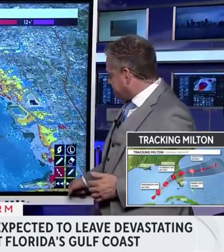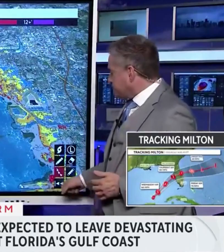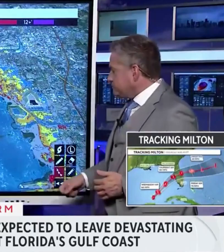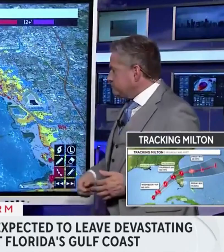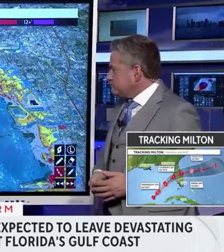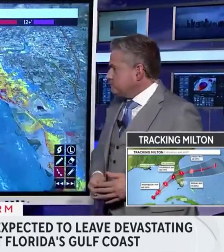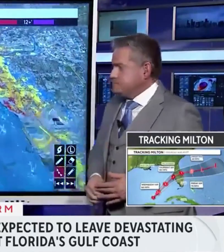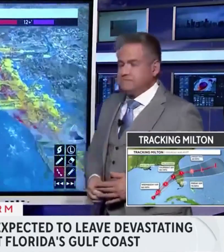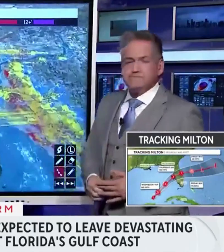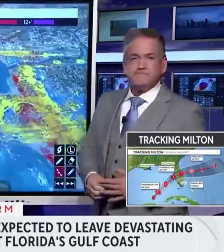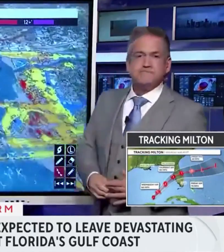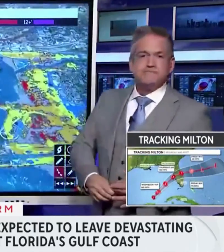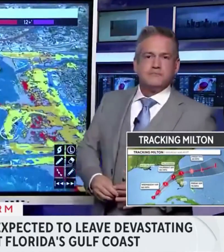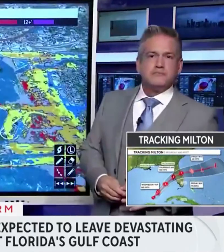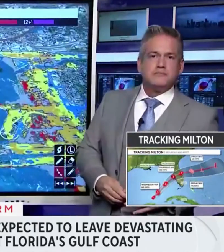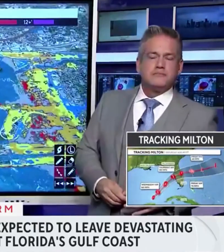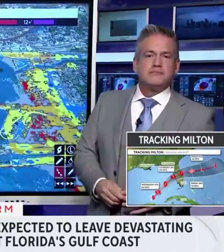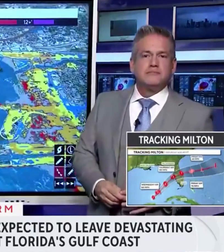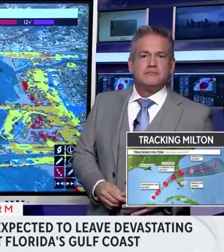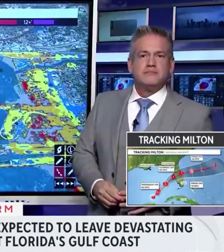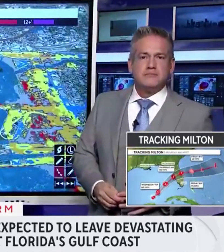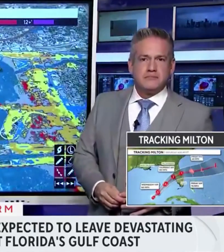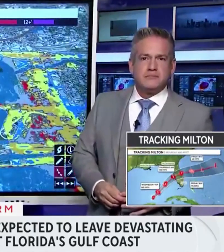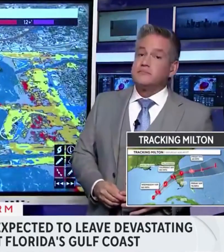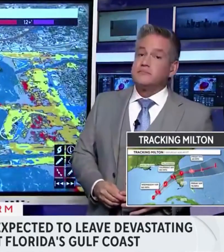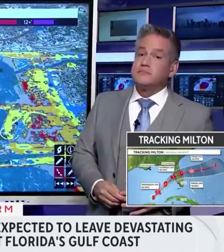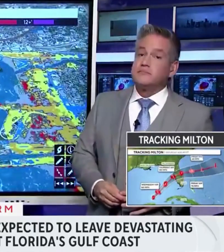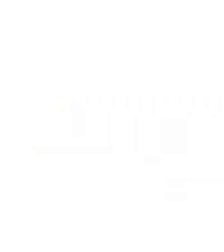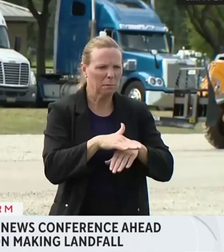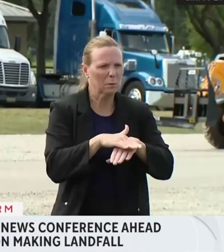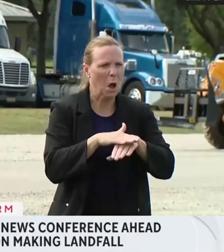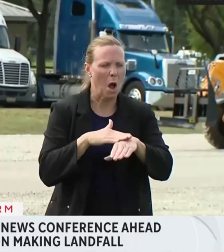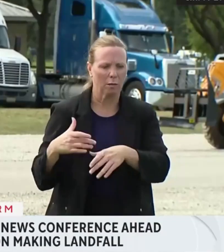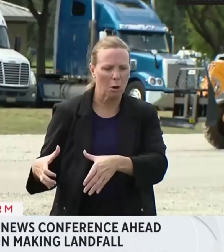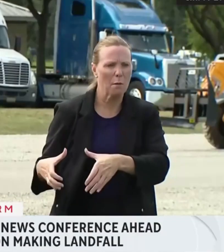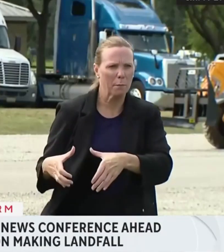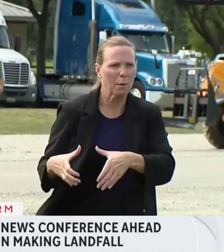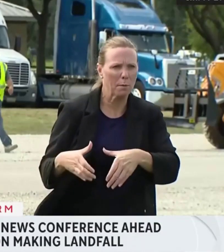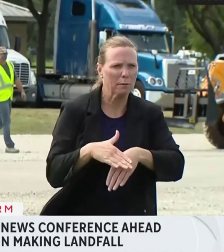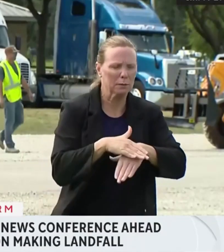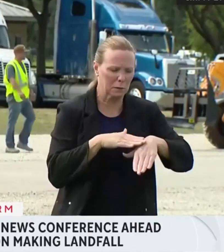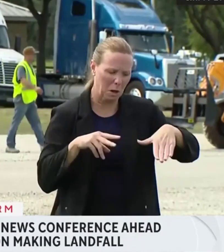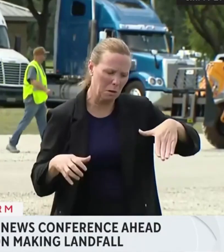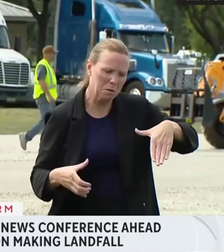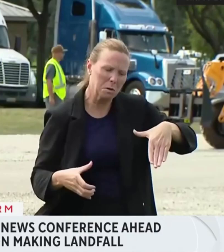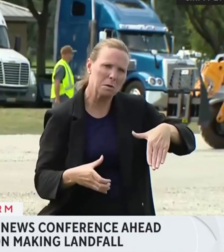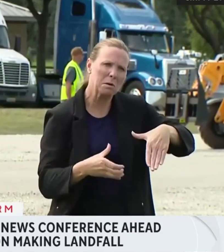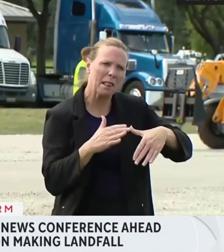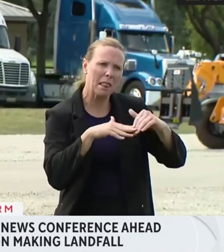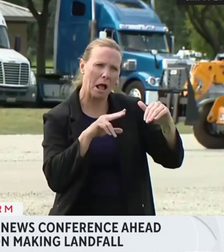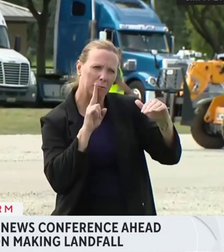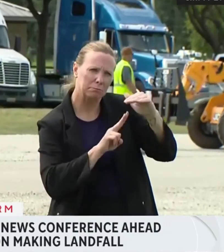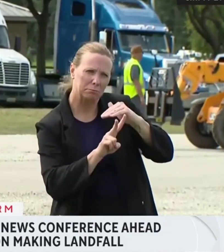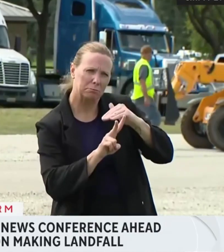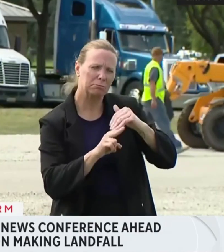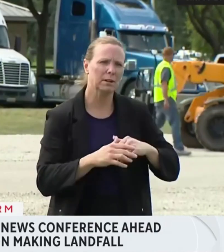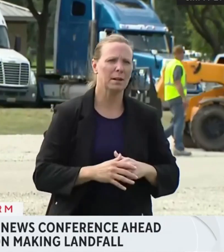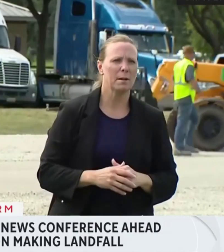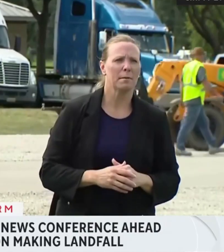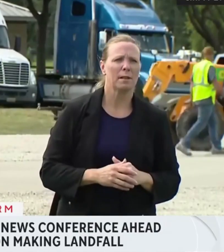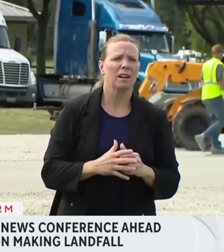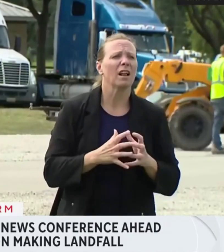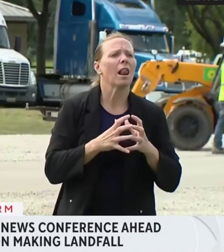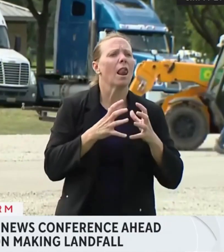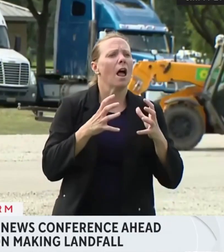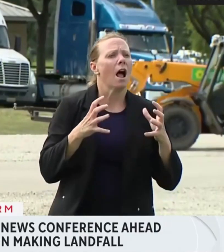You're watching closely, Ivan Cabrera. Thank you so much for that insight. We want to take you to Ocala, Florida, where Governor DeSantis is speaking about